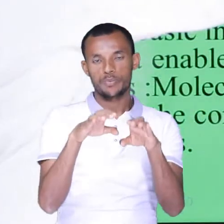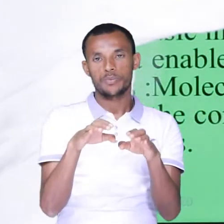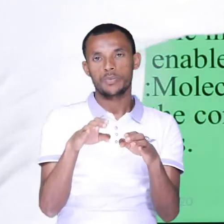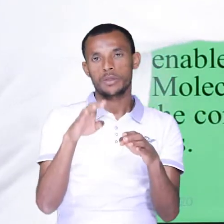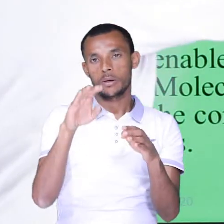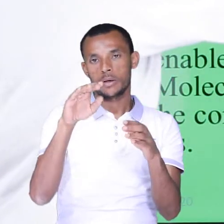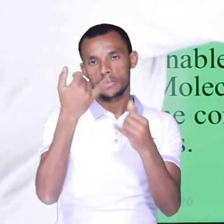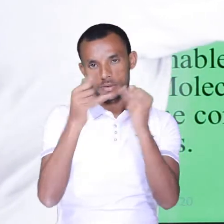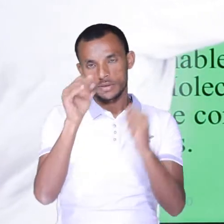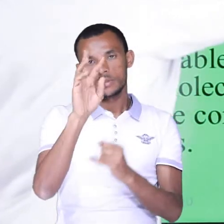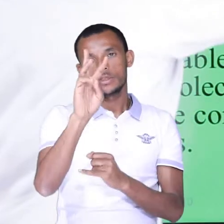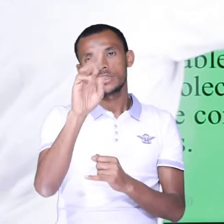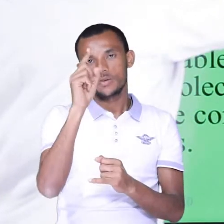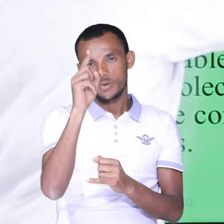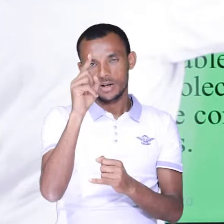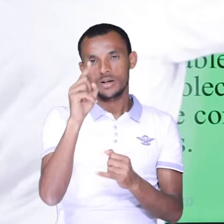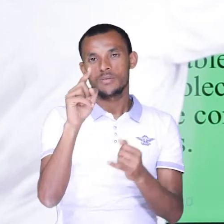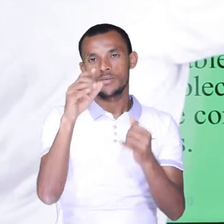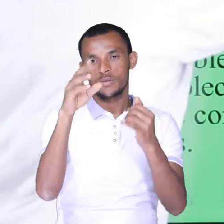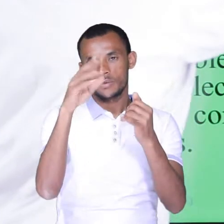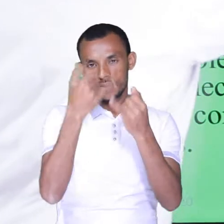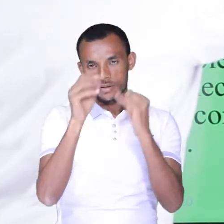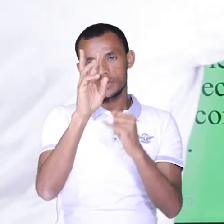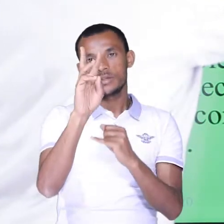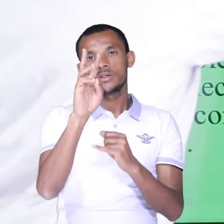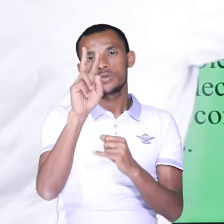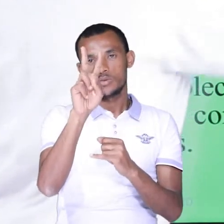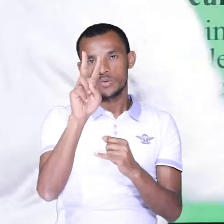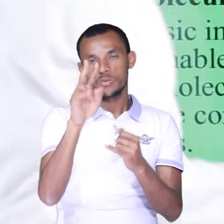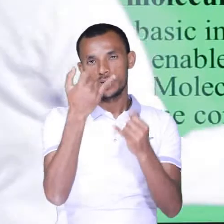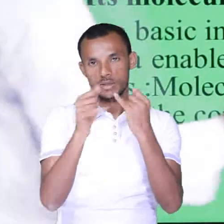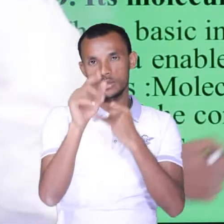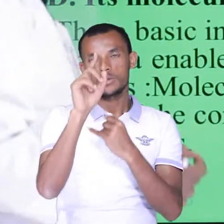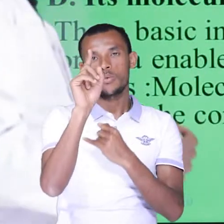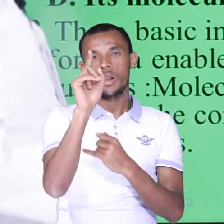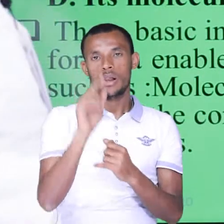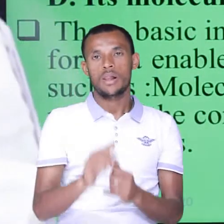by 6, 1, by 6, 2, by 6, 1.